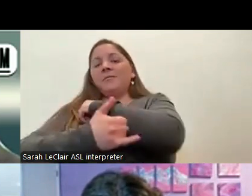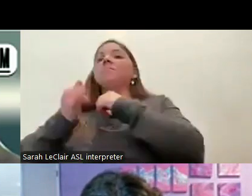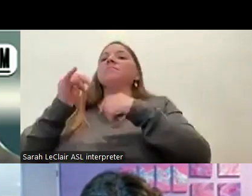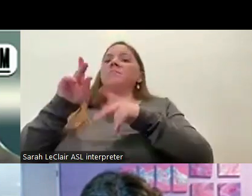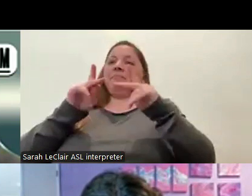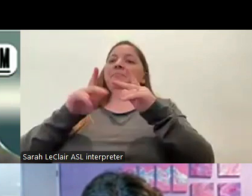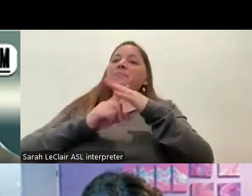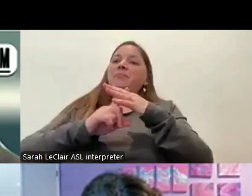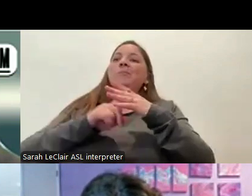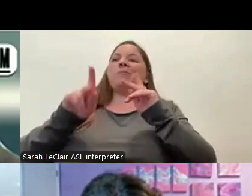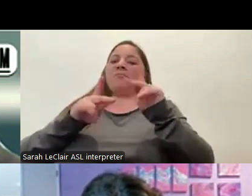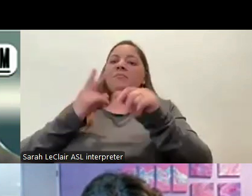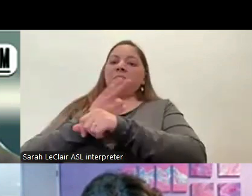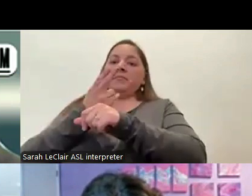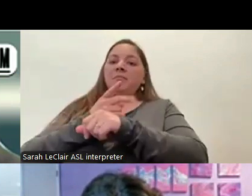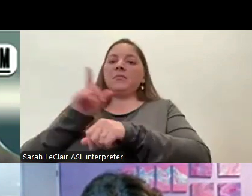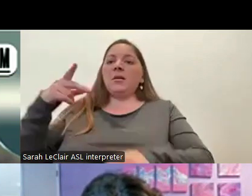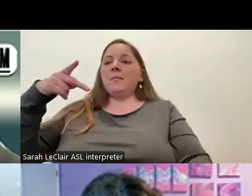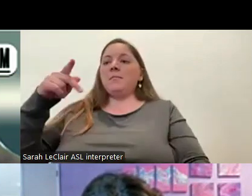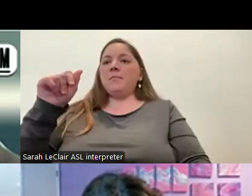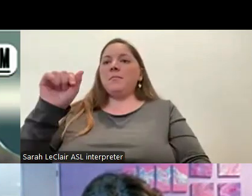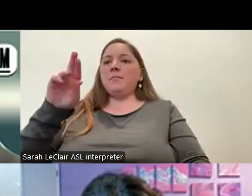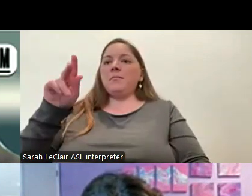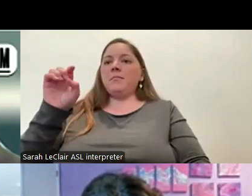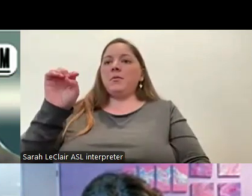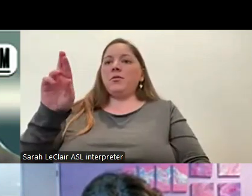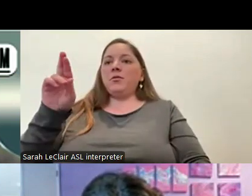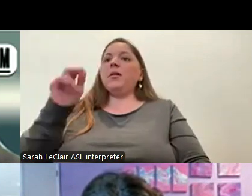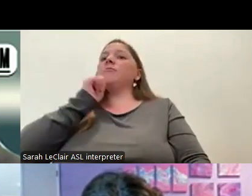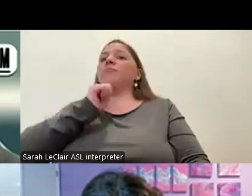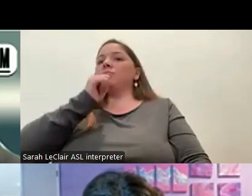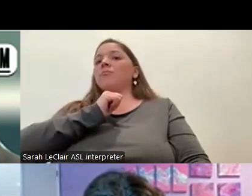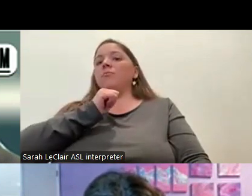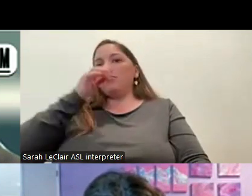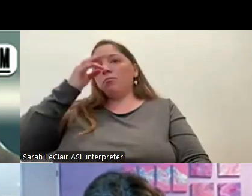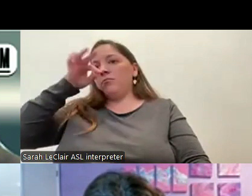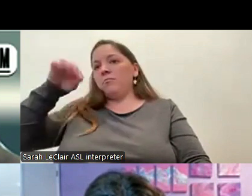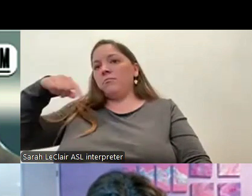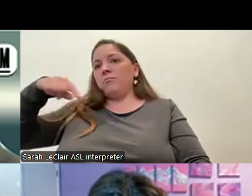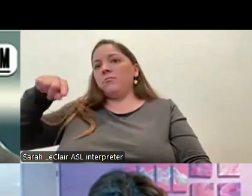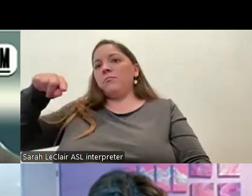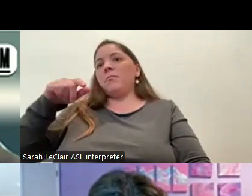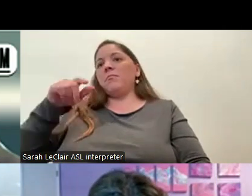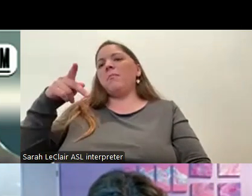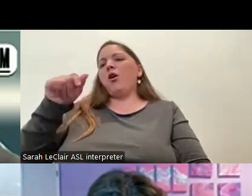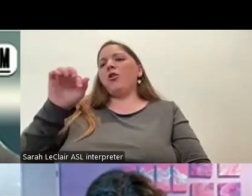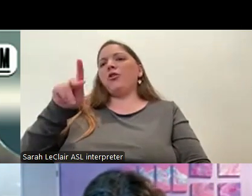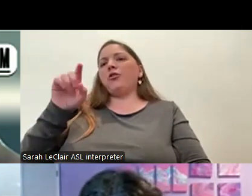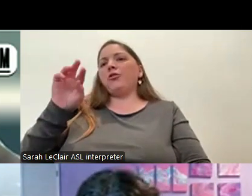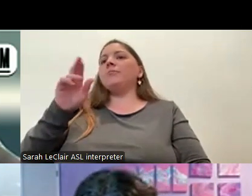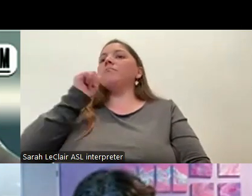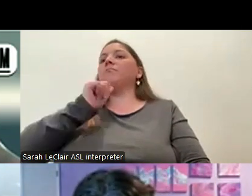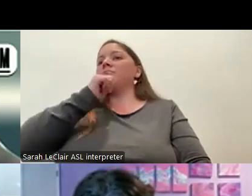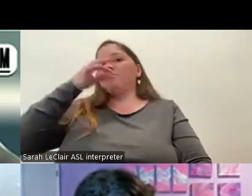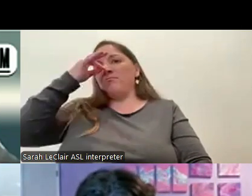see doctors in Parker, Arizona. So that's okay because they're Riverside County residents. Thank you. Thank